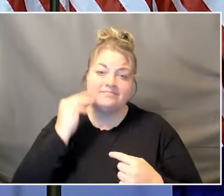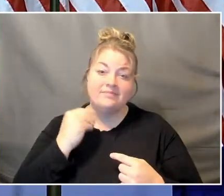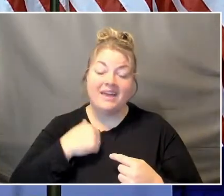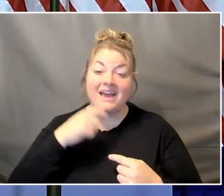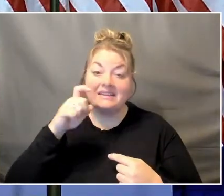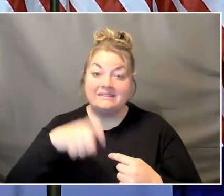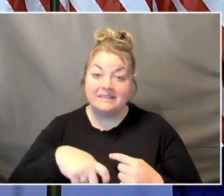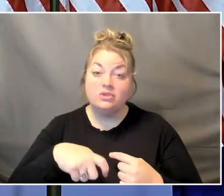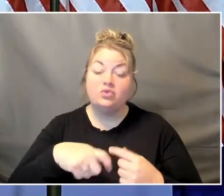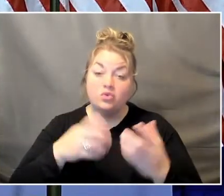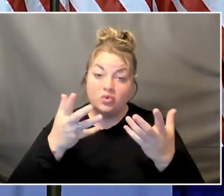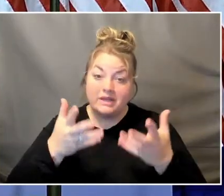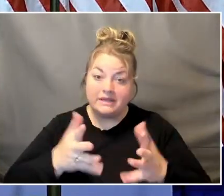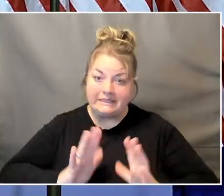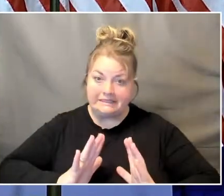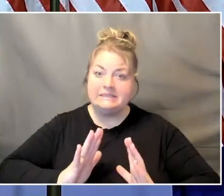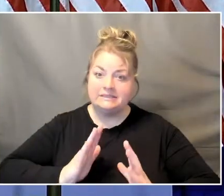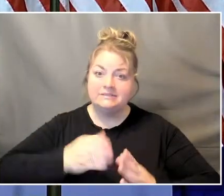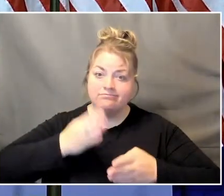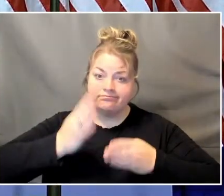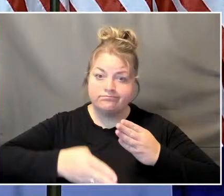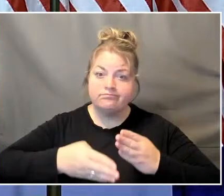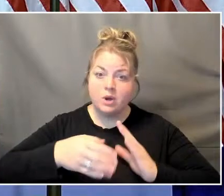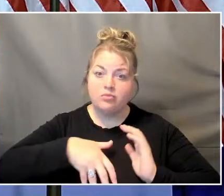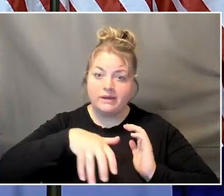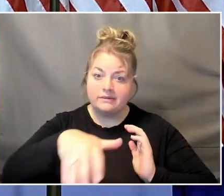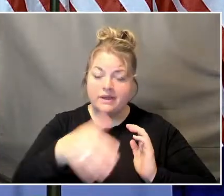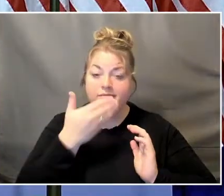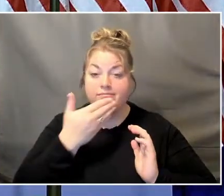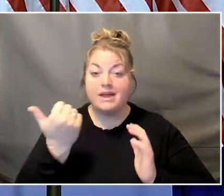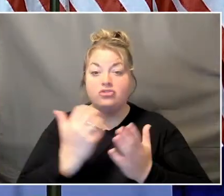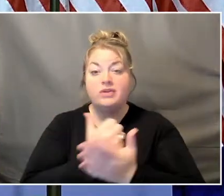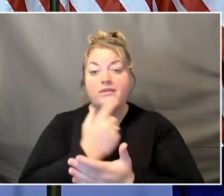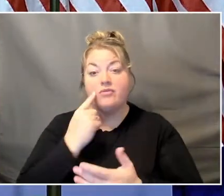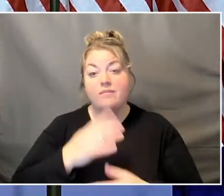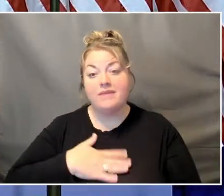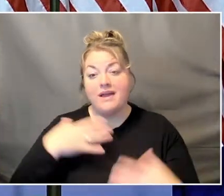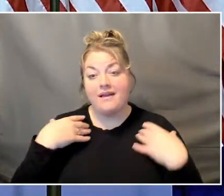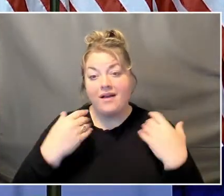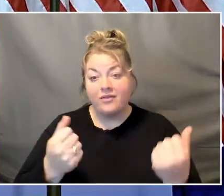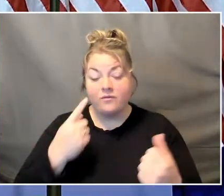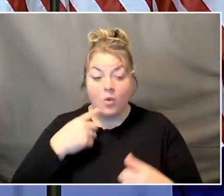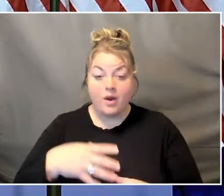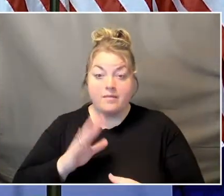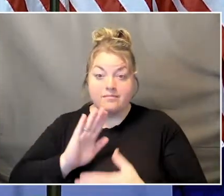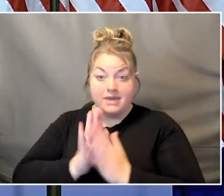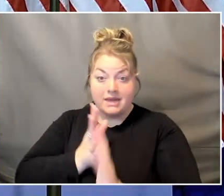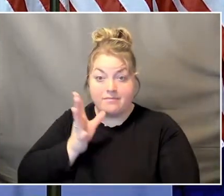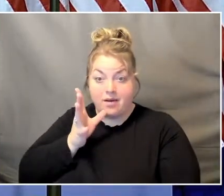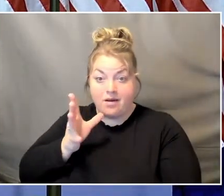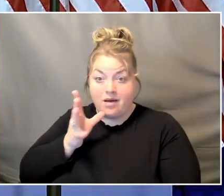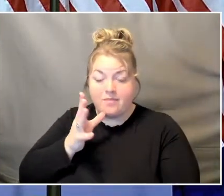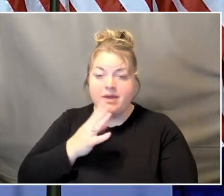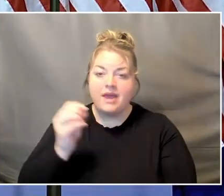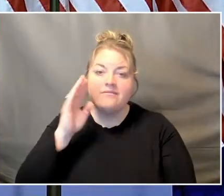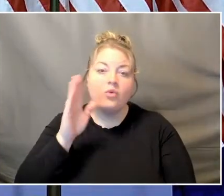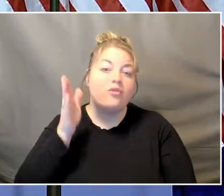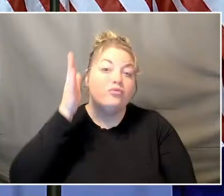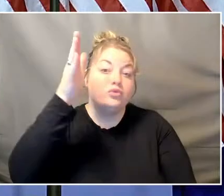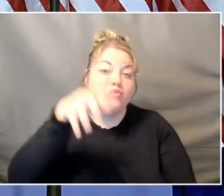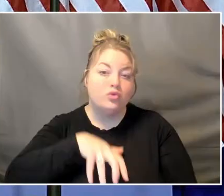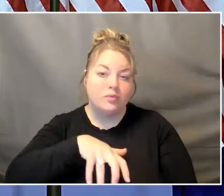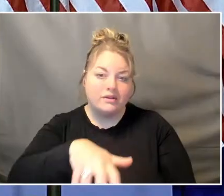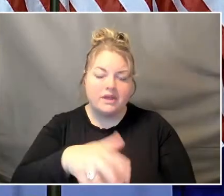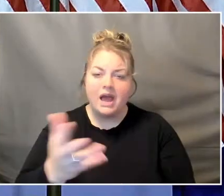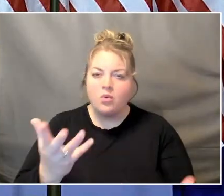have the best chance for my health, for parenting my children, and for a future pregnancy. And I wanted to access that care